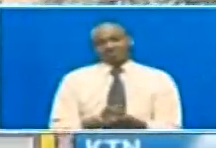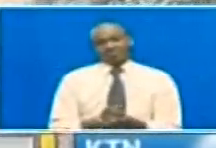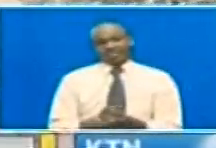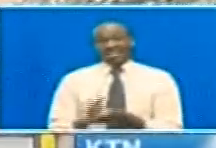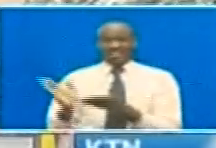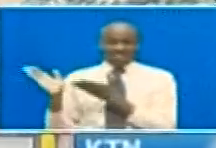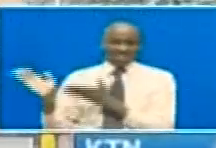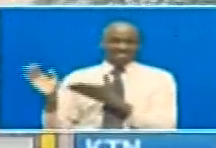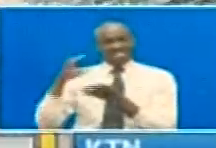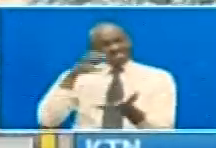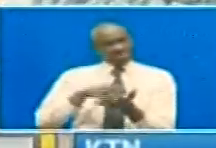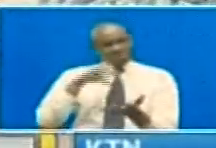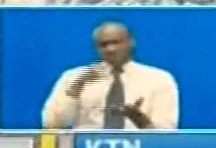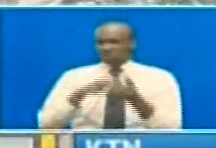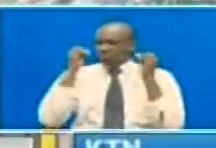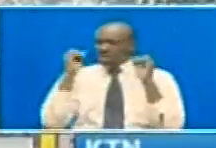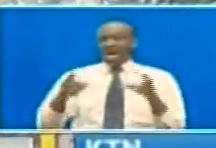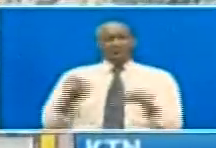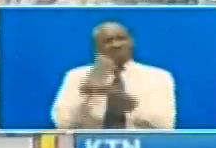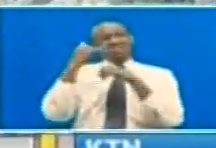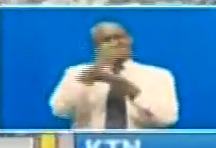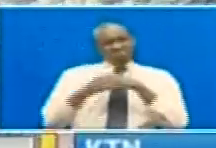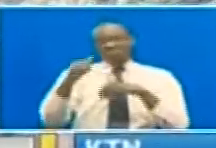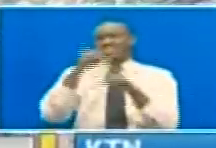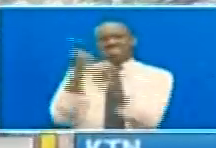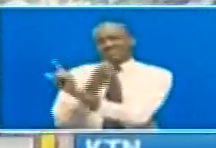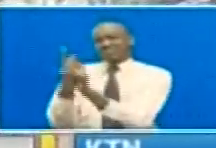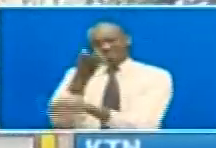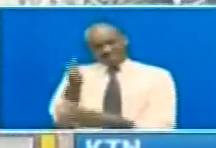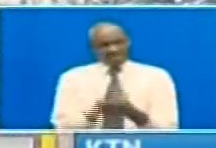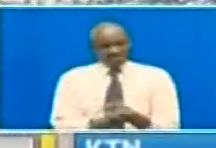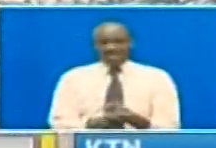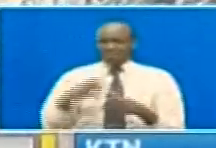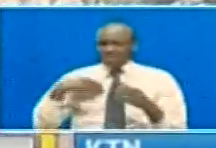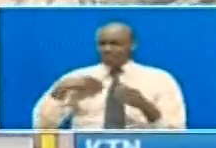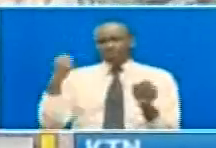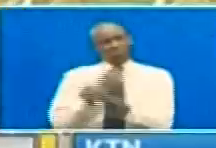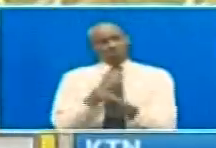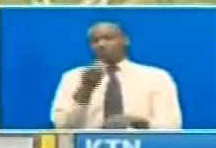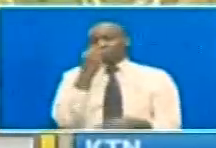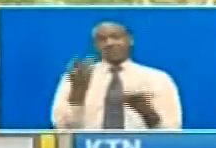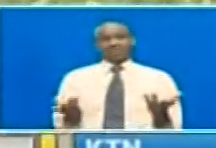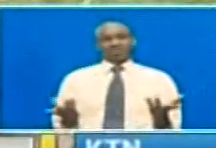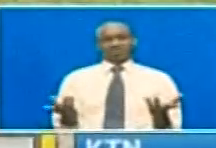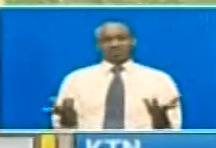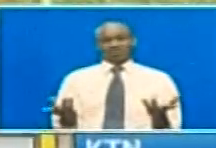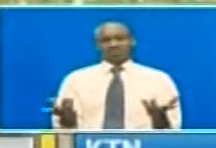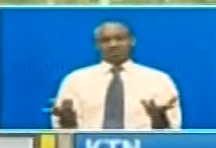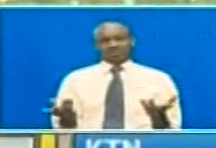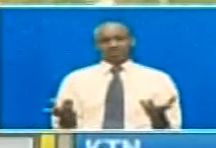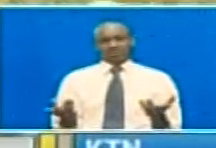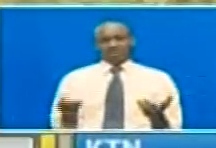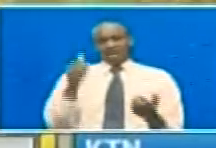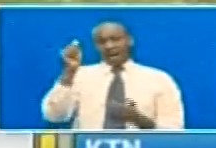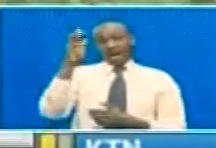This is a situation in many parts of the country where the hope of a meal is almost non-existent.